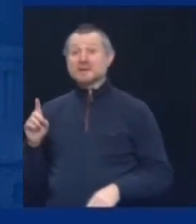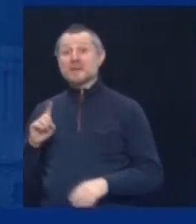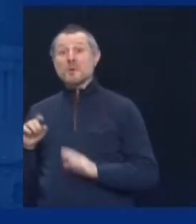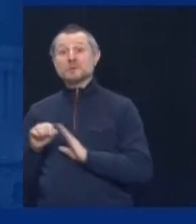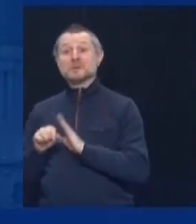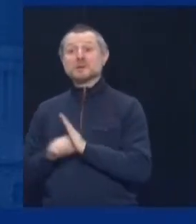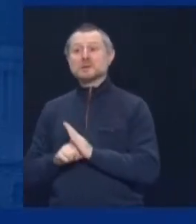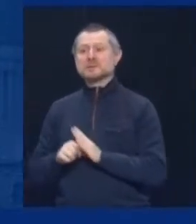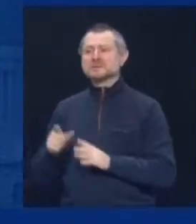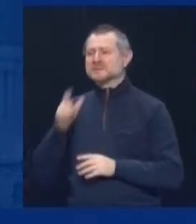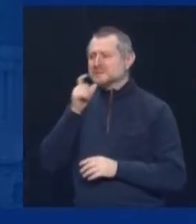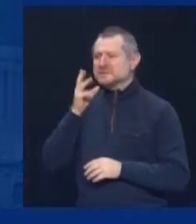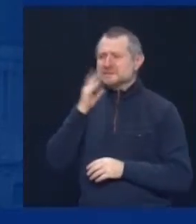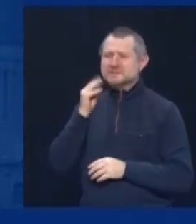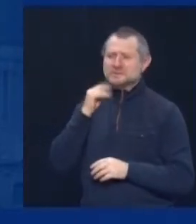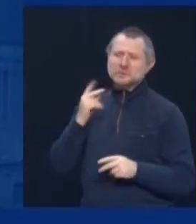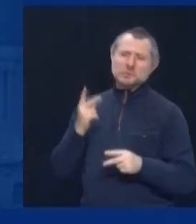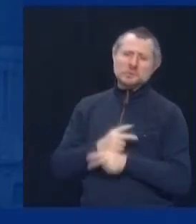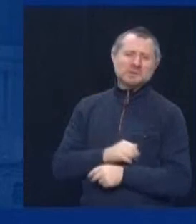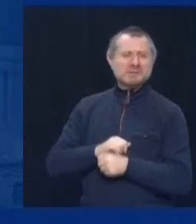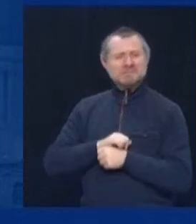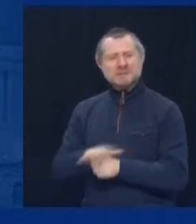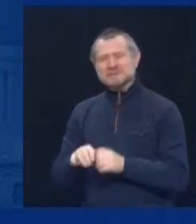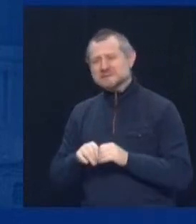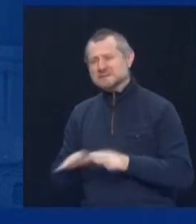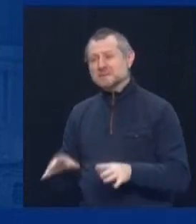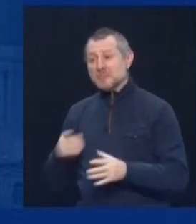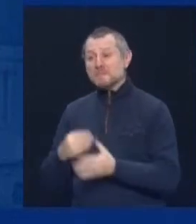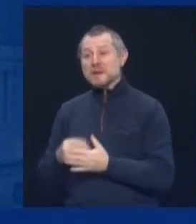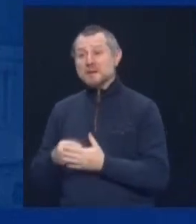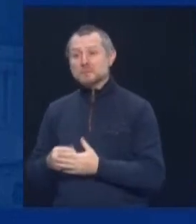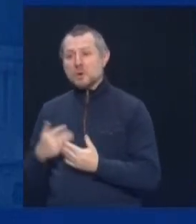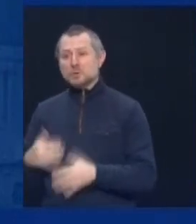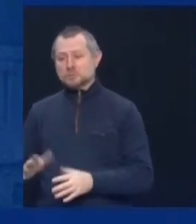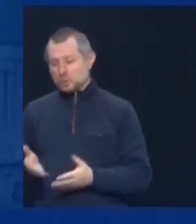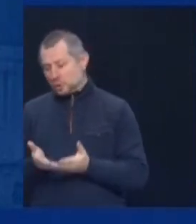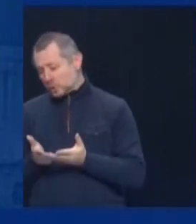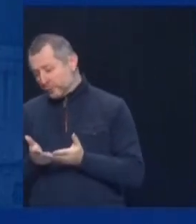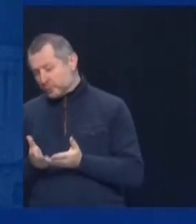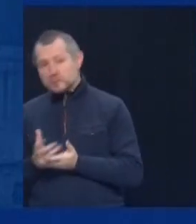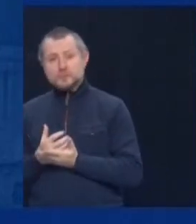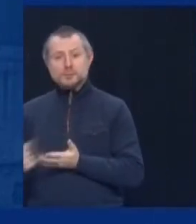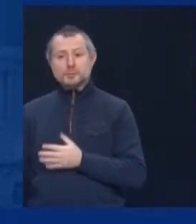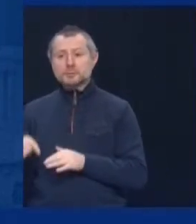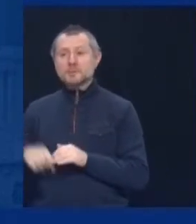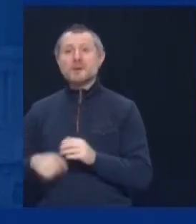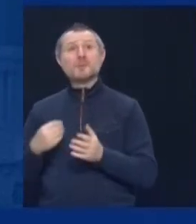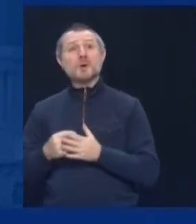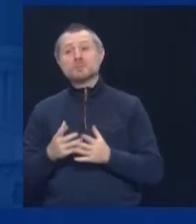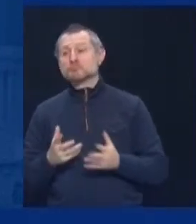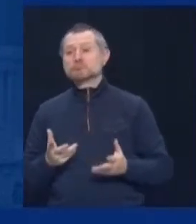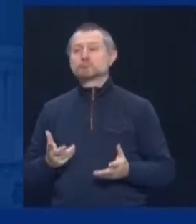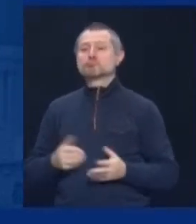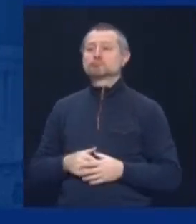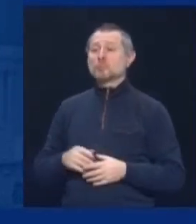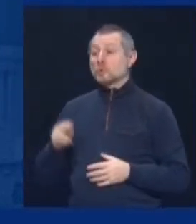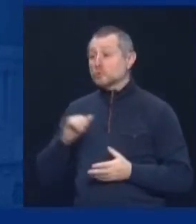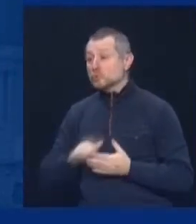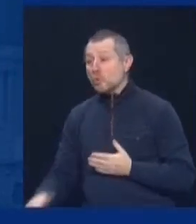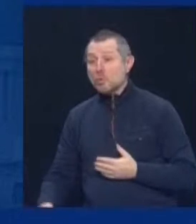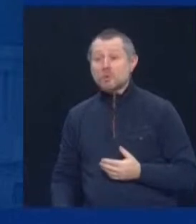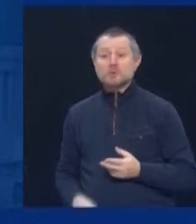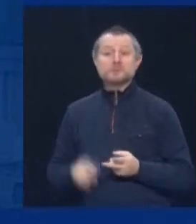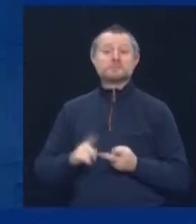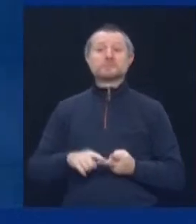hit have run out of that money and need additional funding, like New York, like Michigan, like